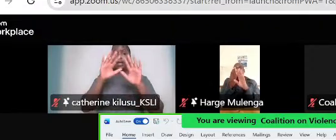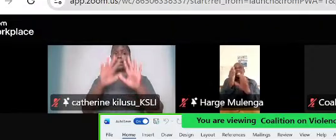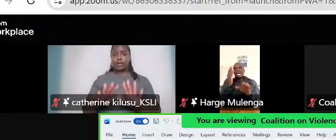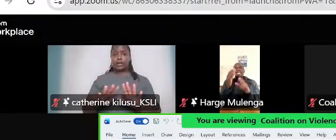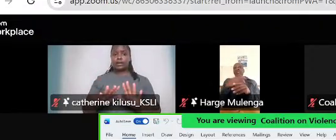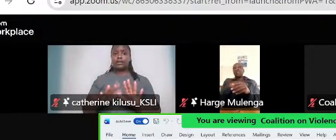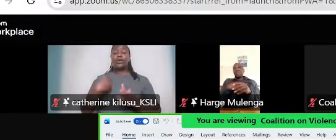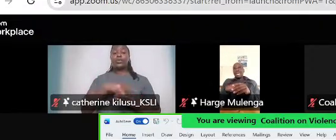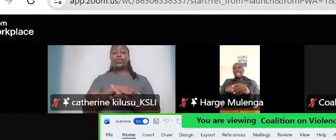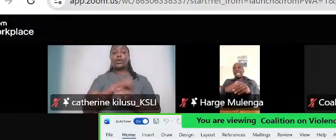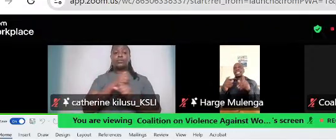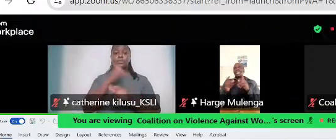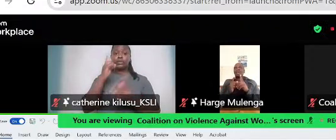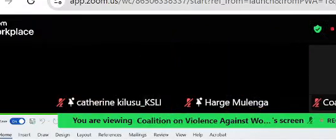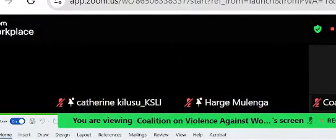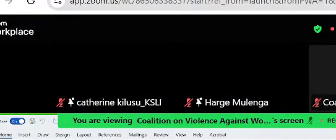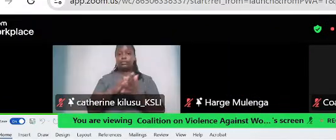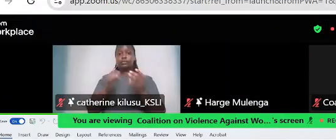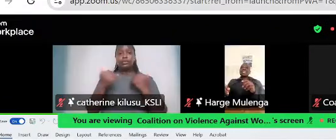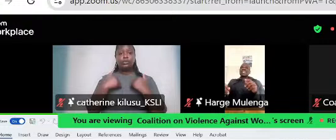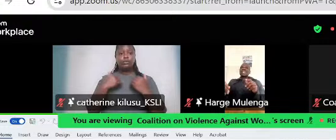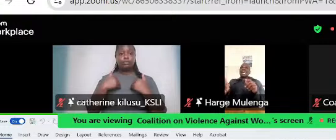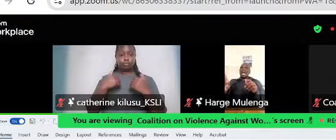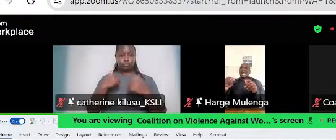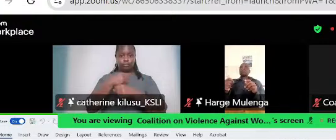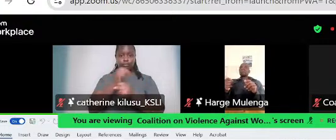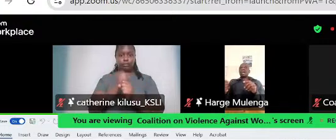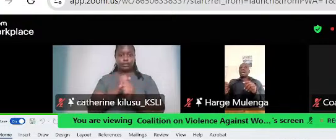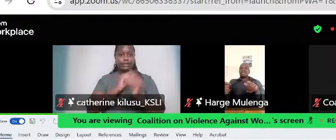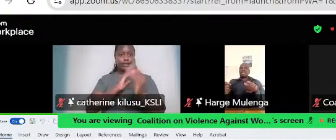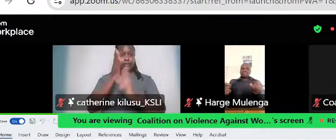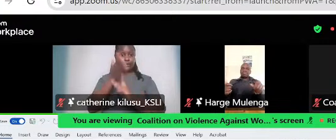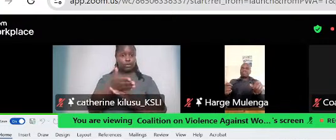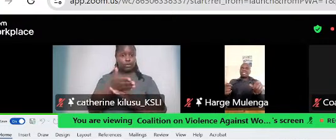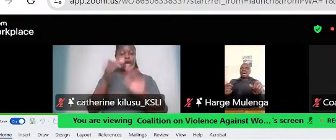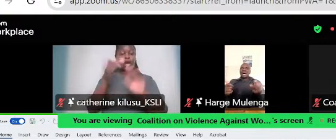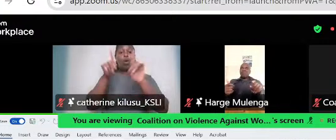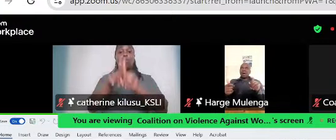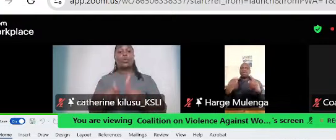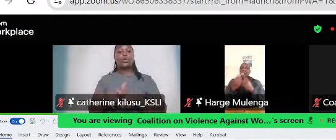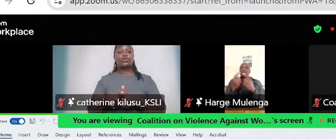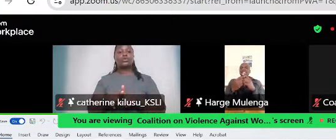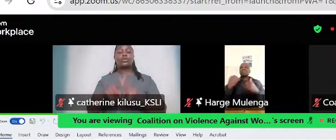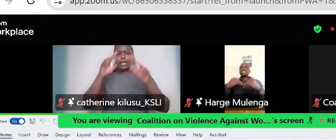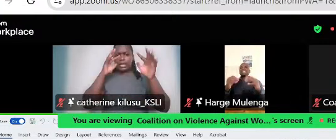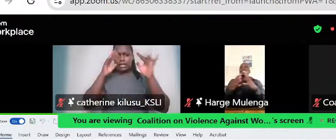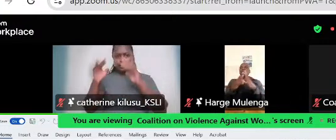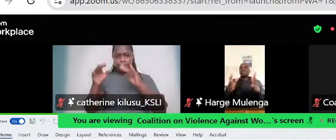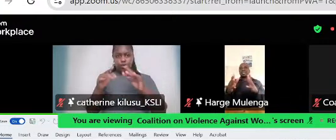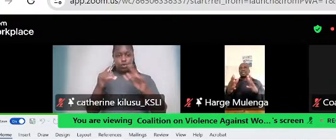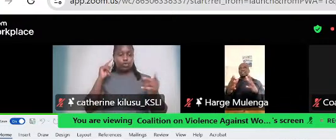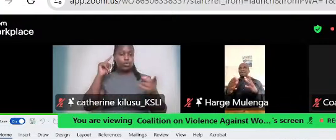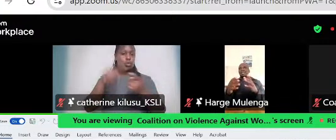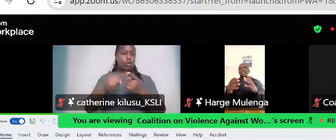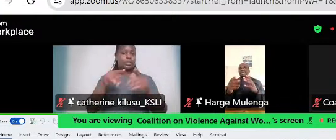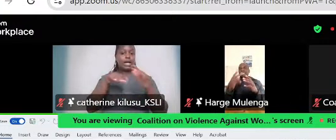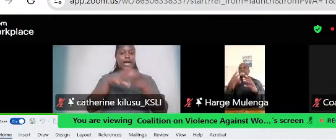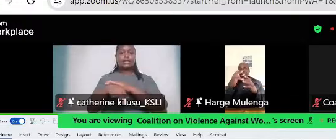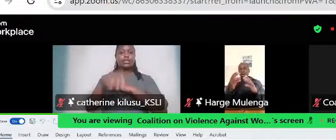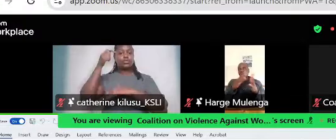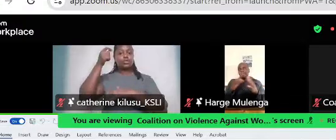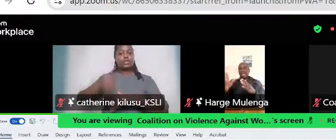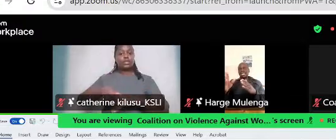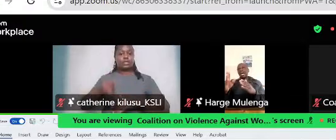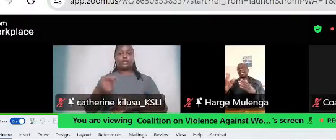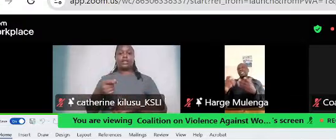inform our interventions and initiatives towards access to justice and prevention of violence and discrimination, that